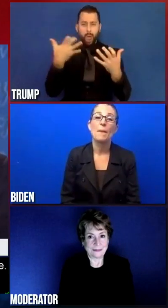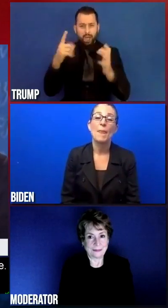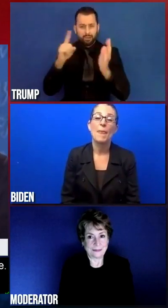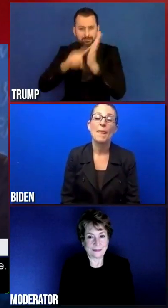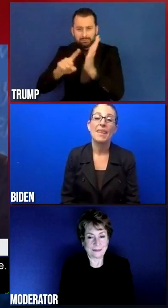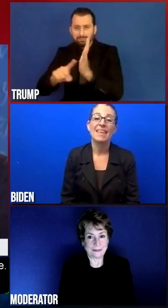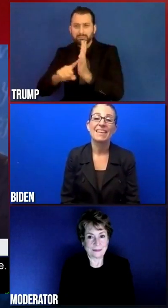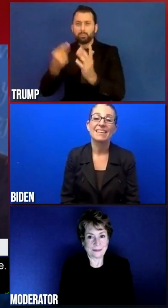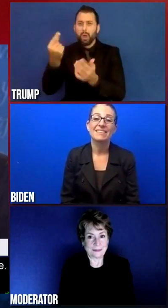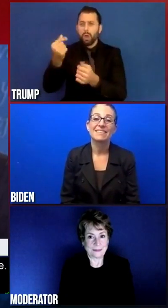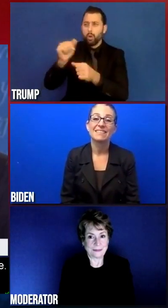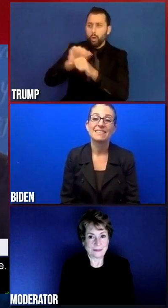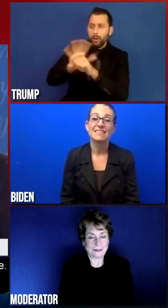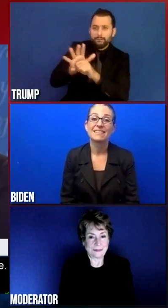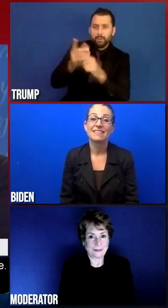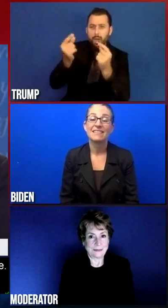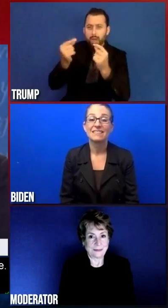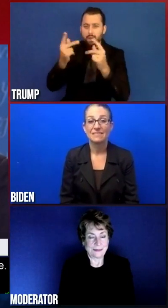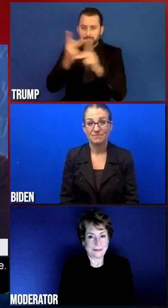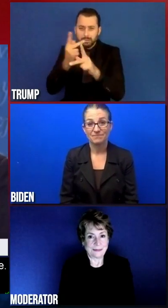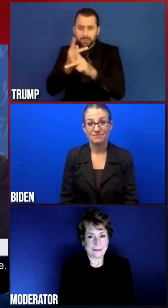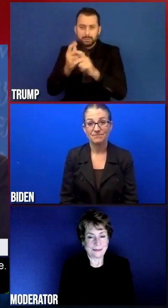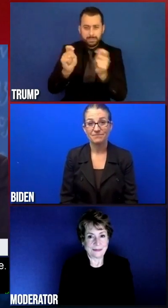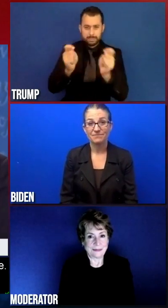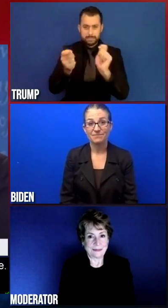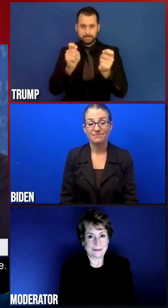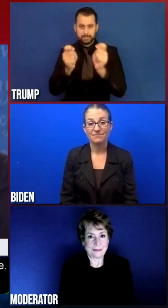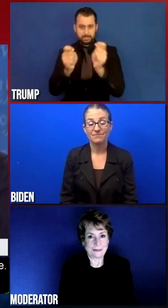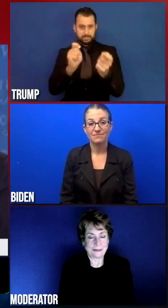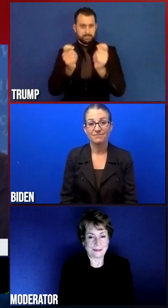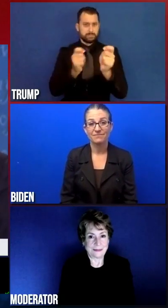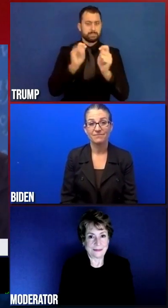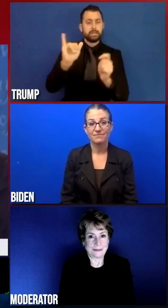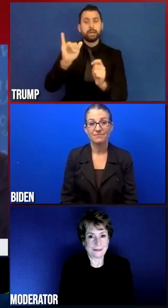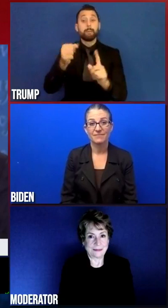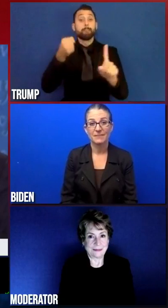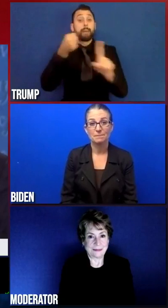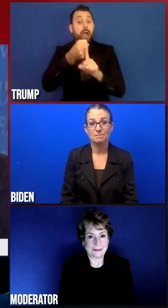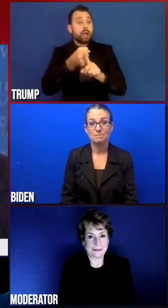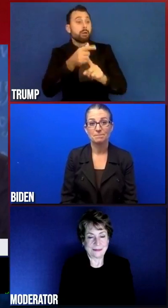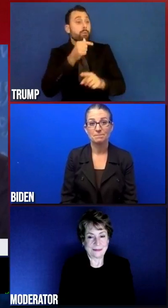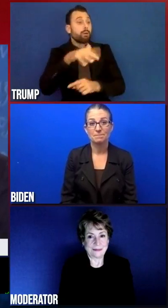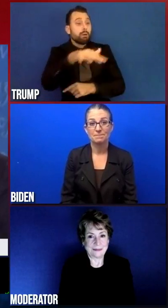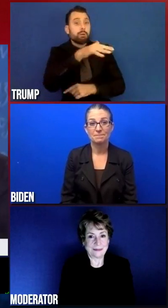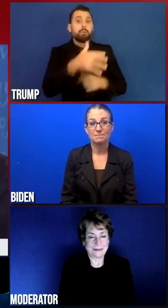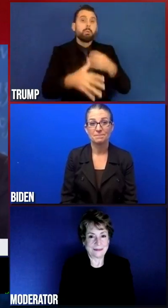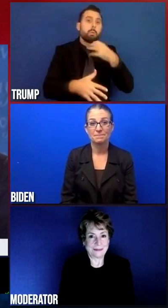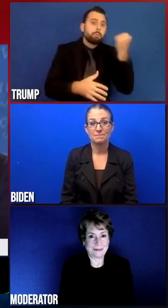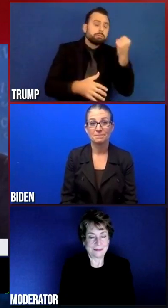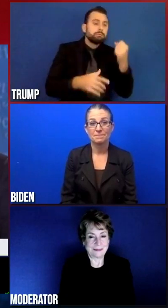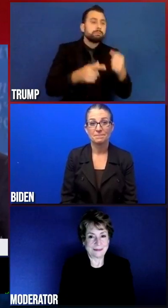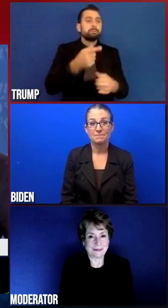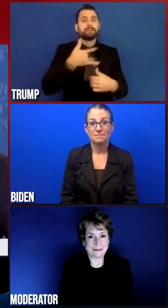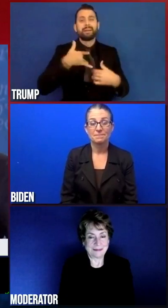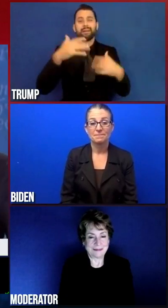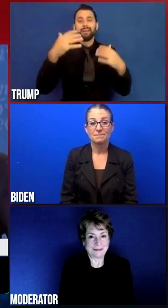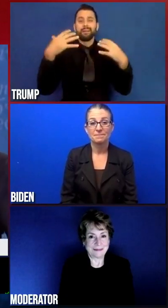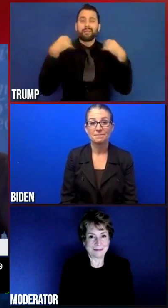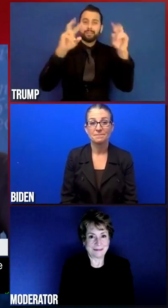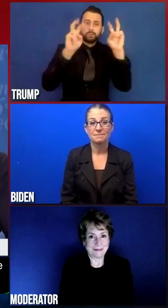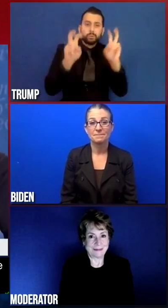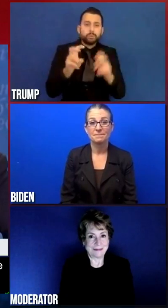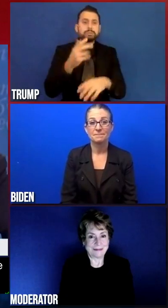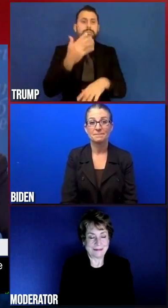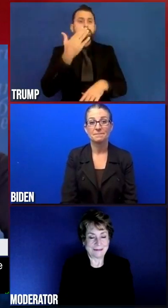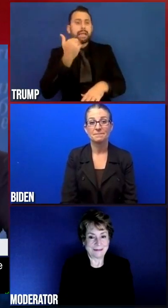heart problems and diabetes and different problems are very, very vulnerable. We learned a lot. Young children aren't.